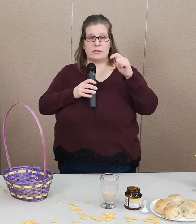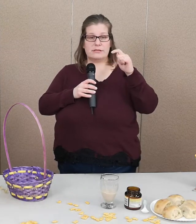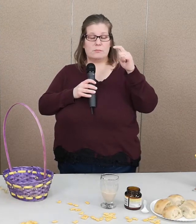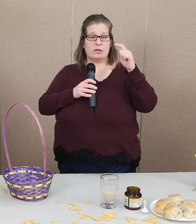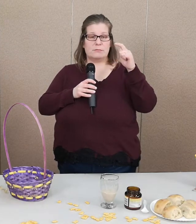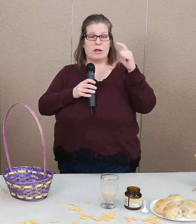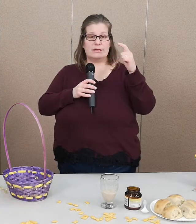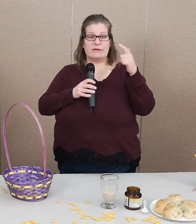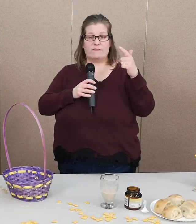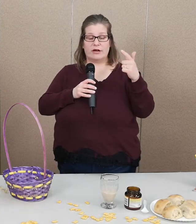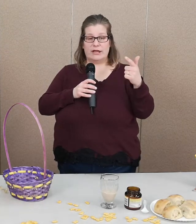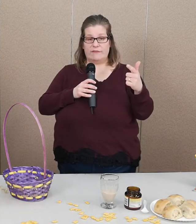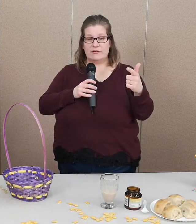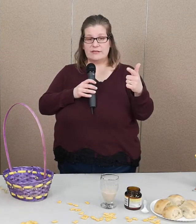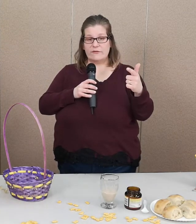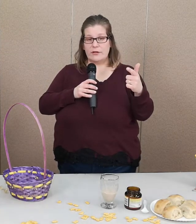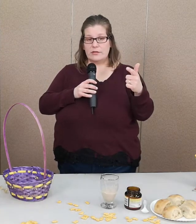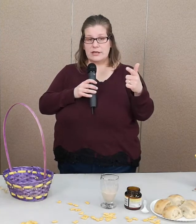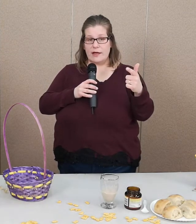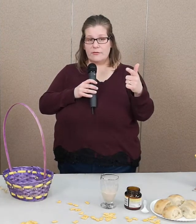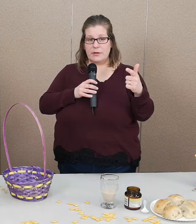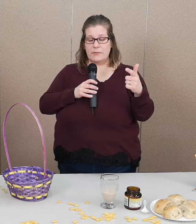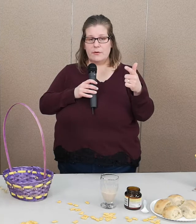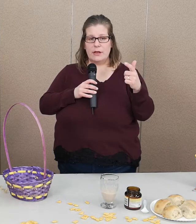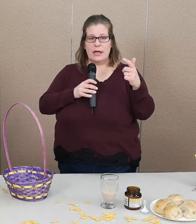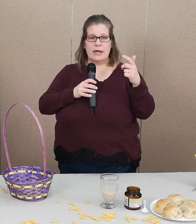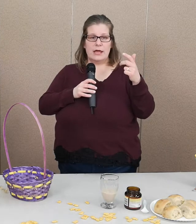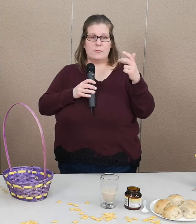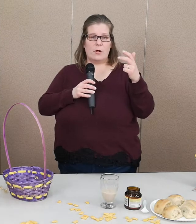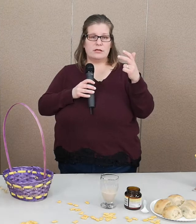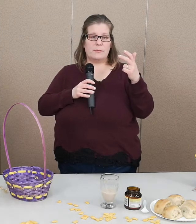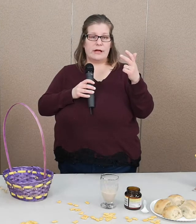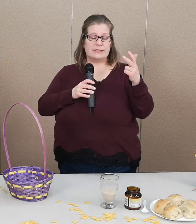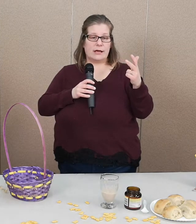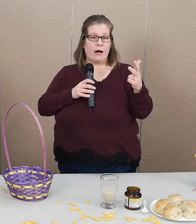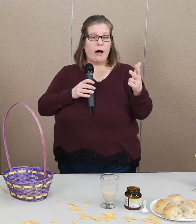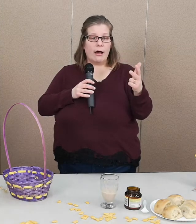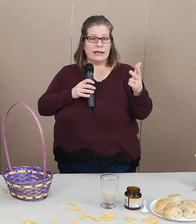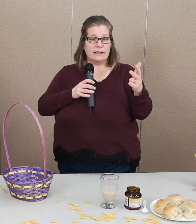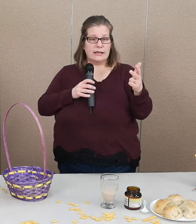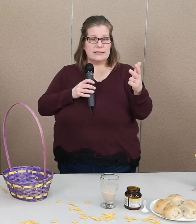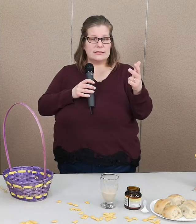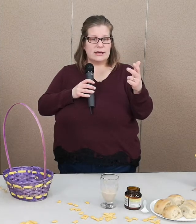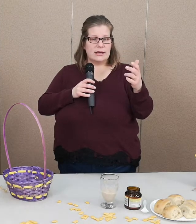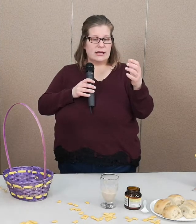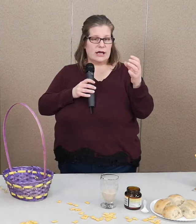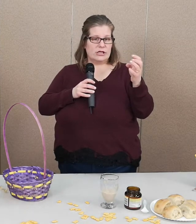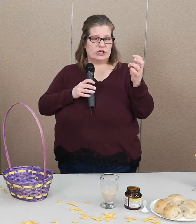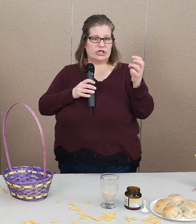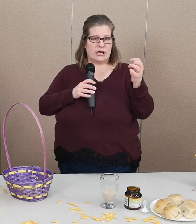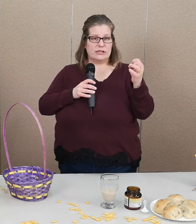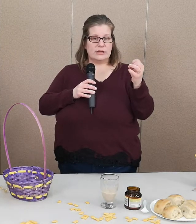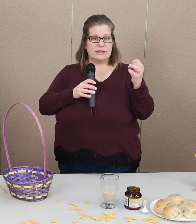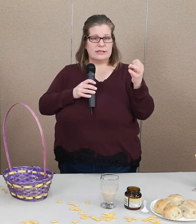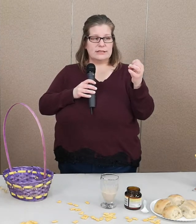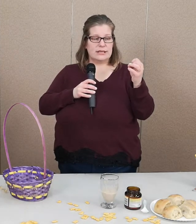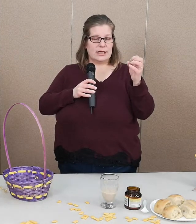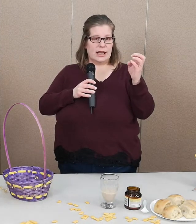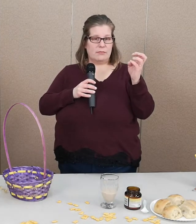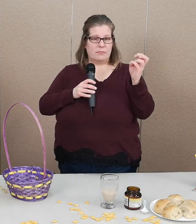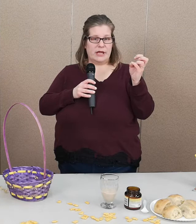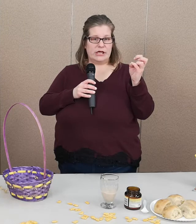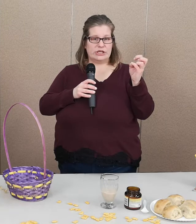It multiplies the forgiveness to other people. It multiplies kindness and